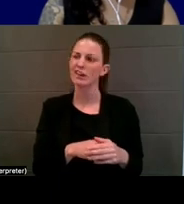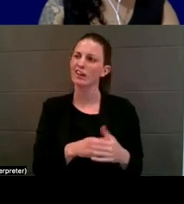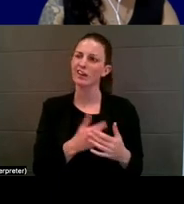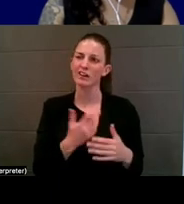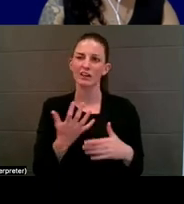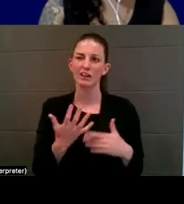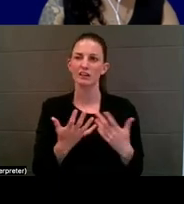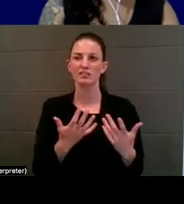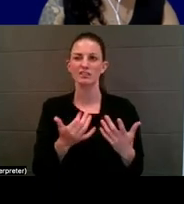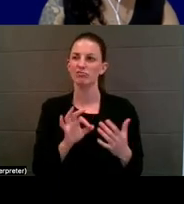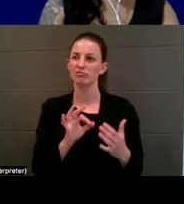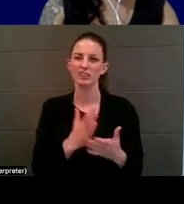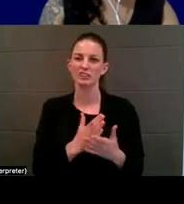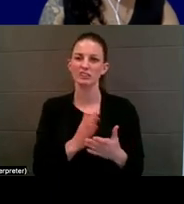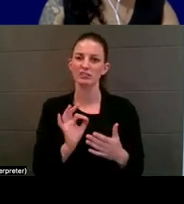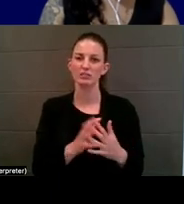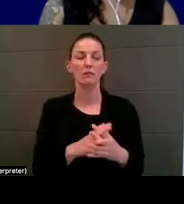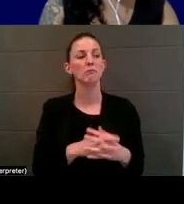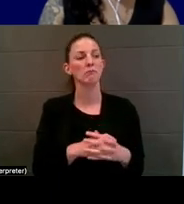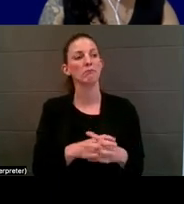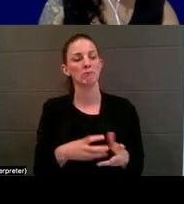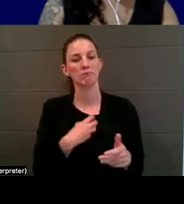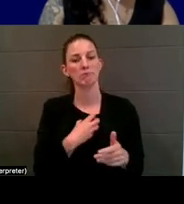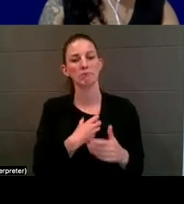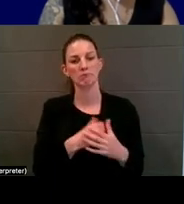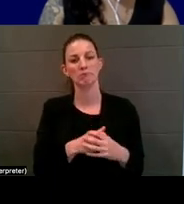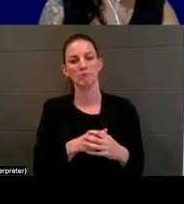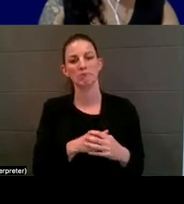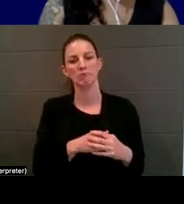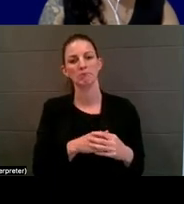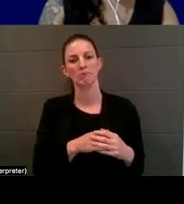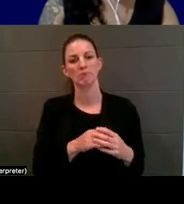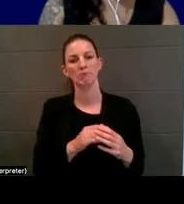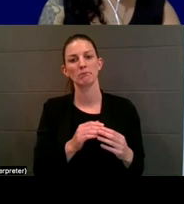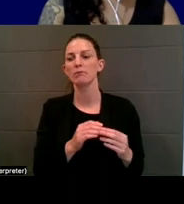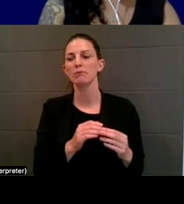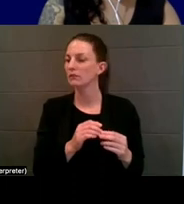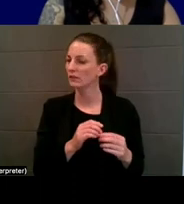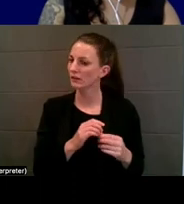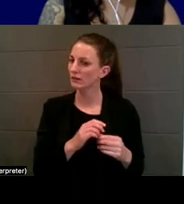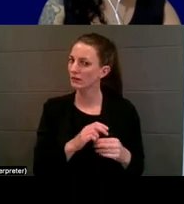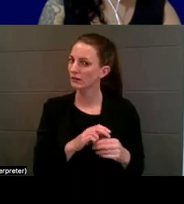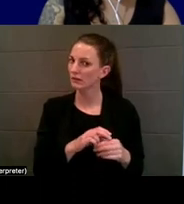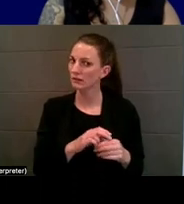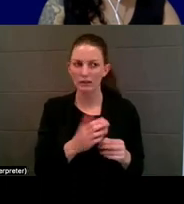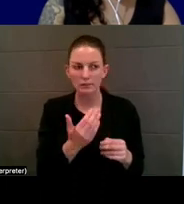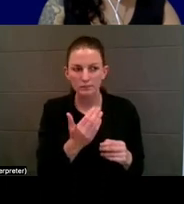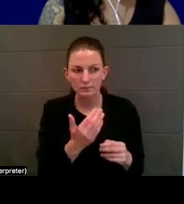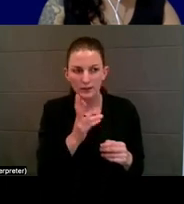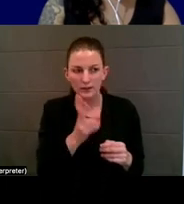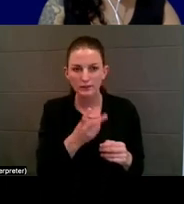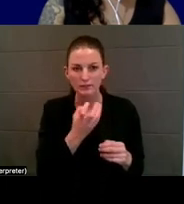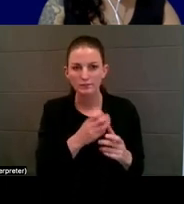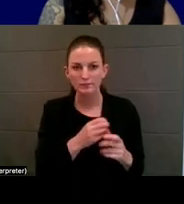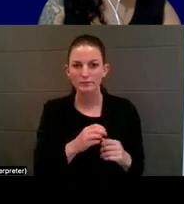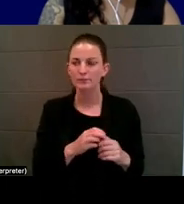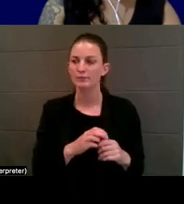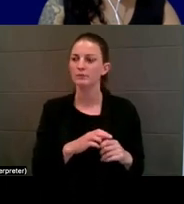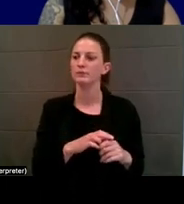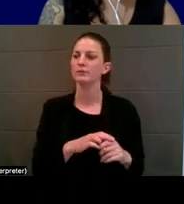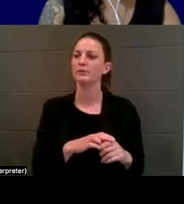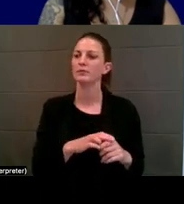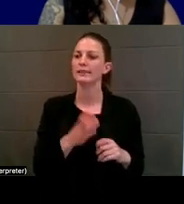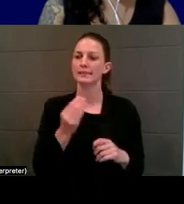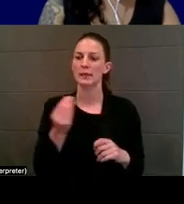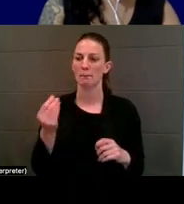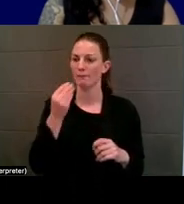Probably not. No, okay. And what are the... Sorry, go on. Some foods, they don't